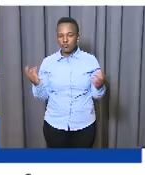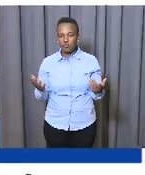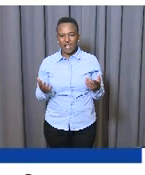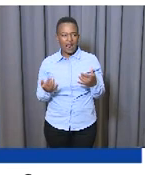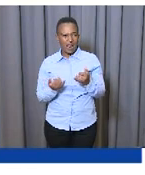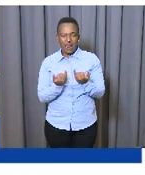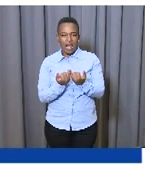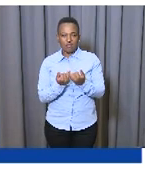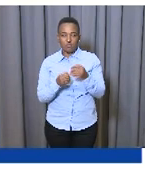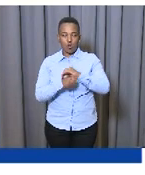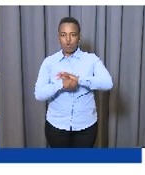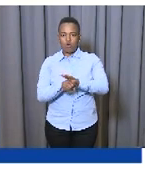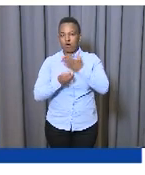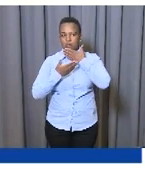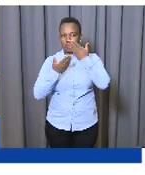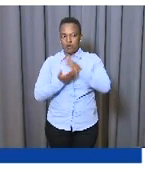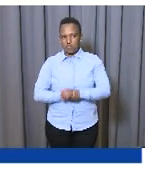there.